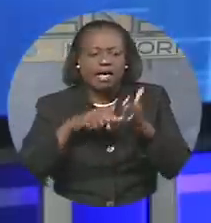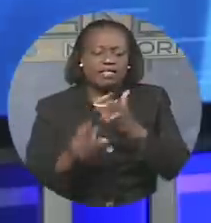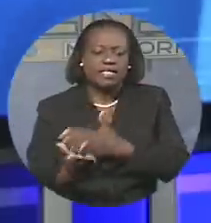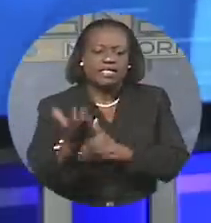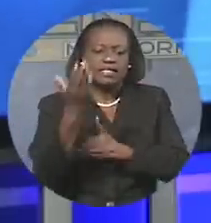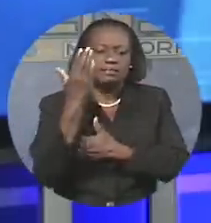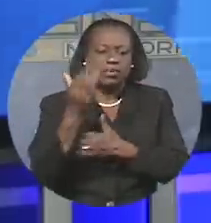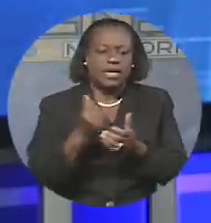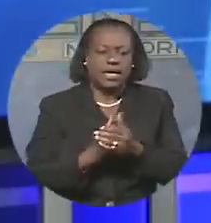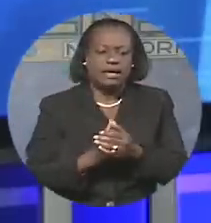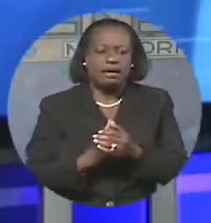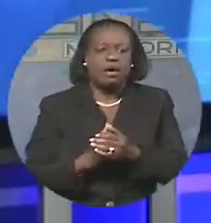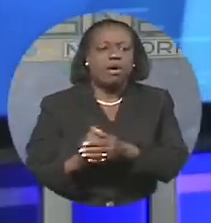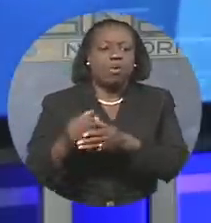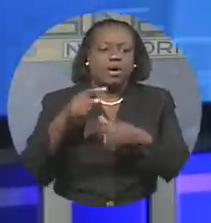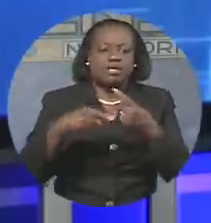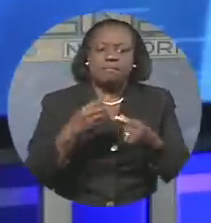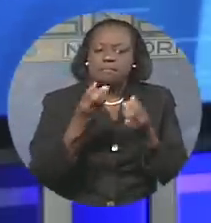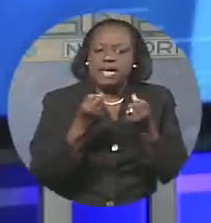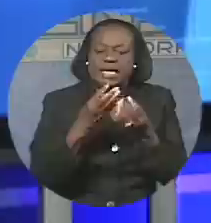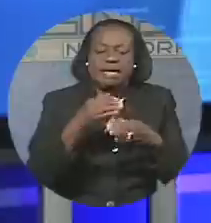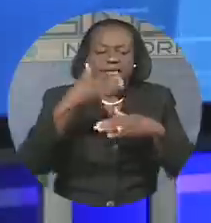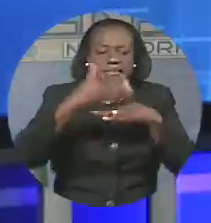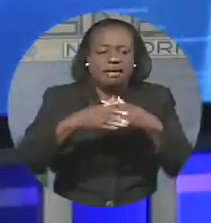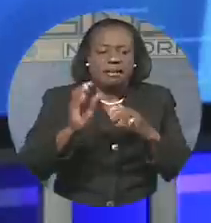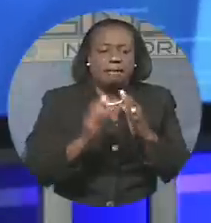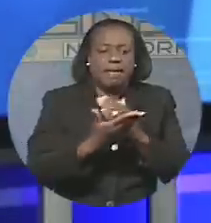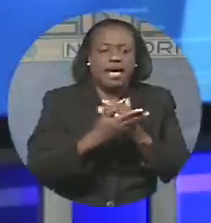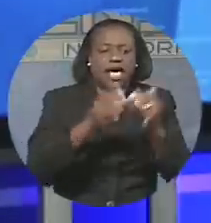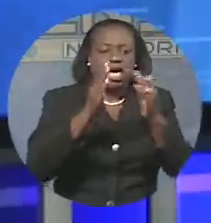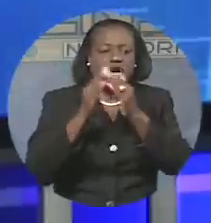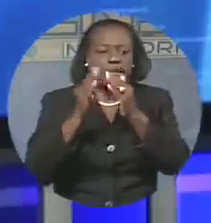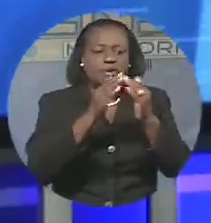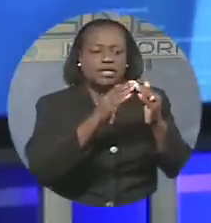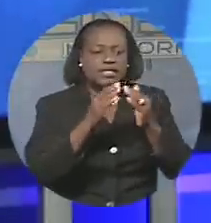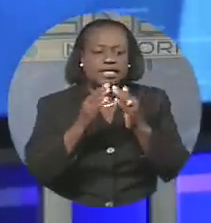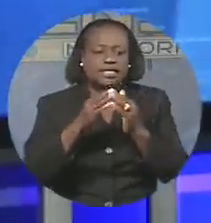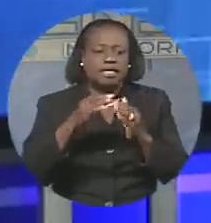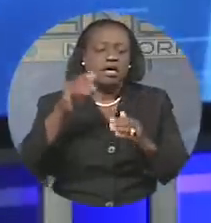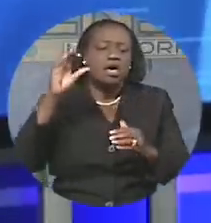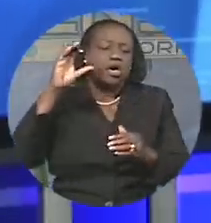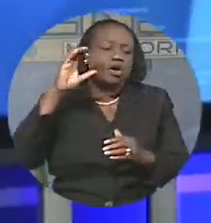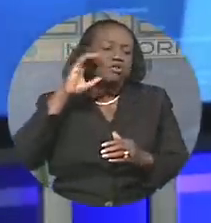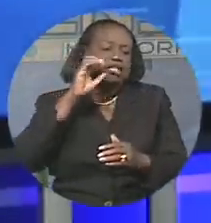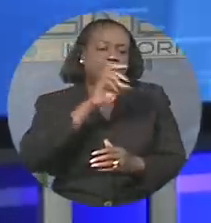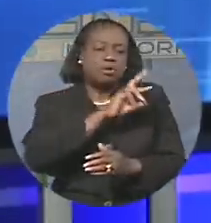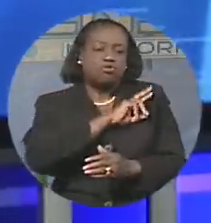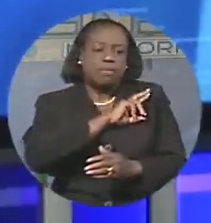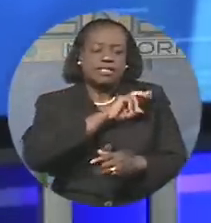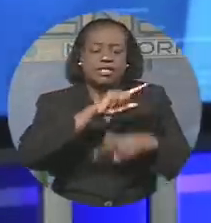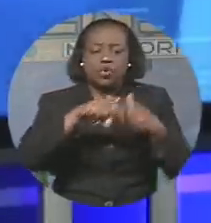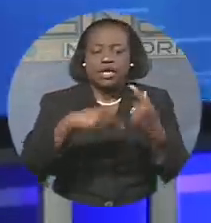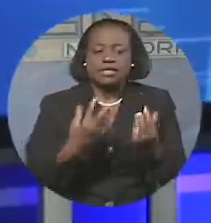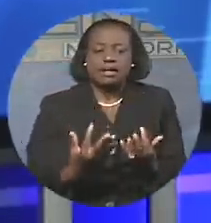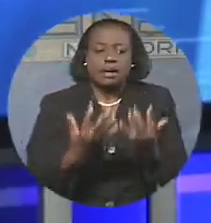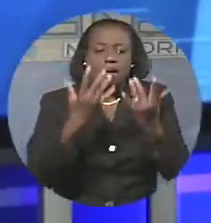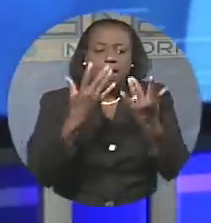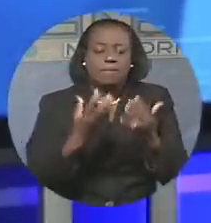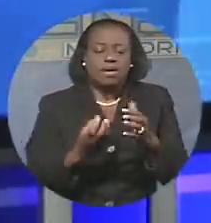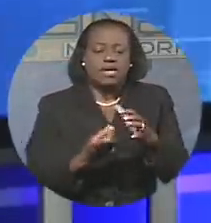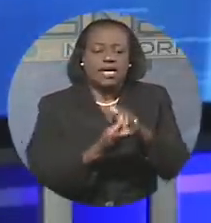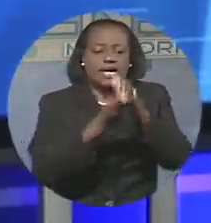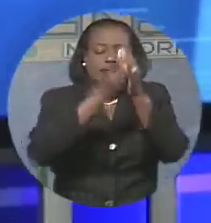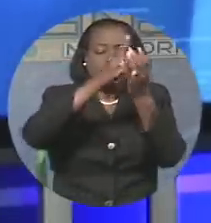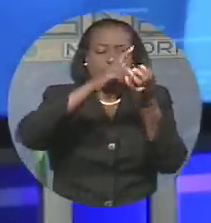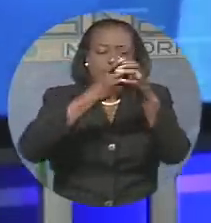smoke into several nearby communities. Today, Charisma Robinson took a trip inside the burning dump to see how officials are dealing with